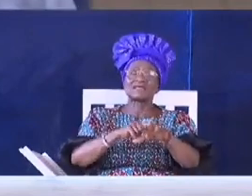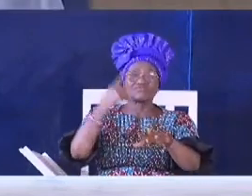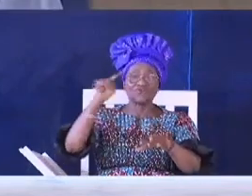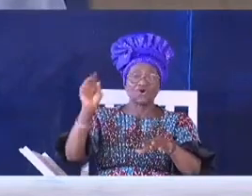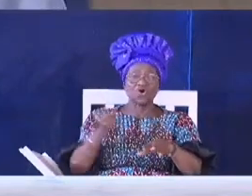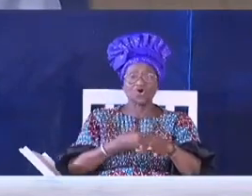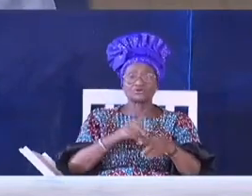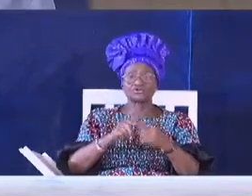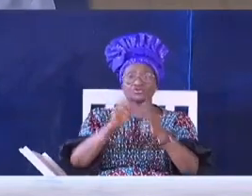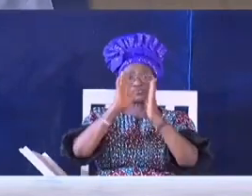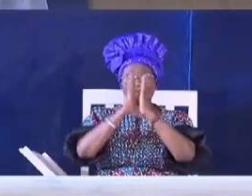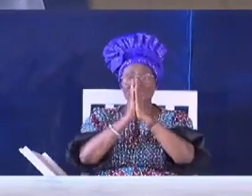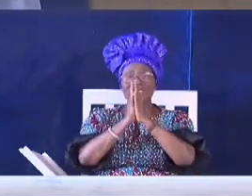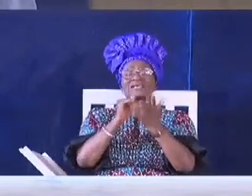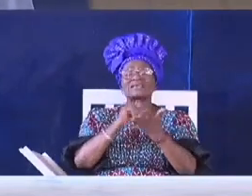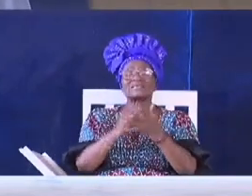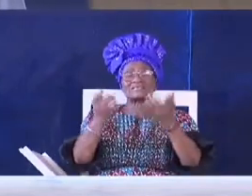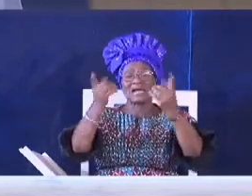It happened at